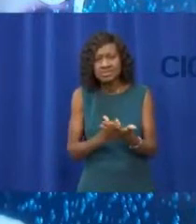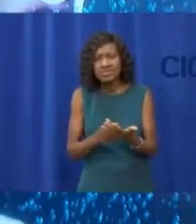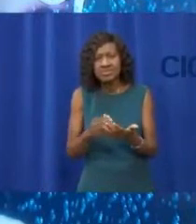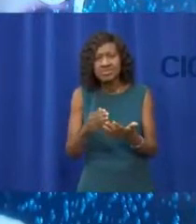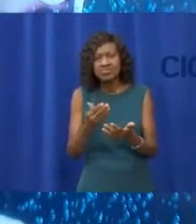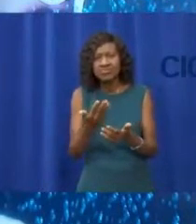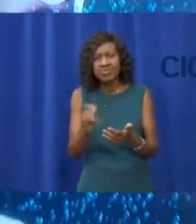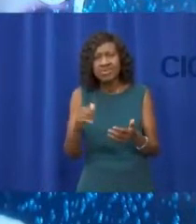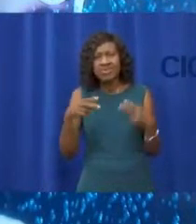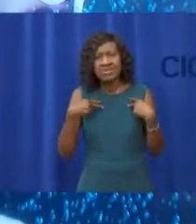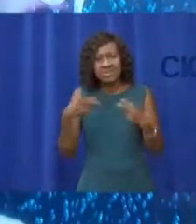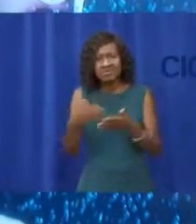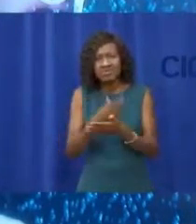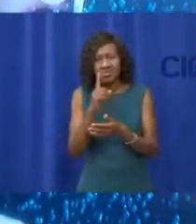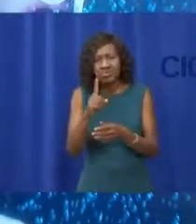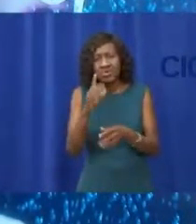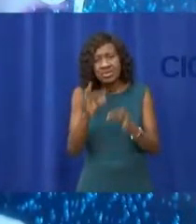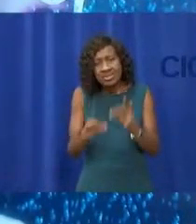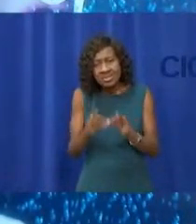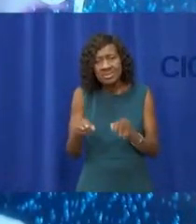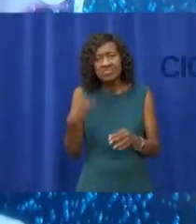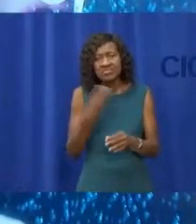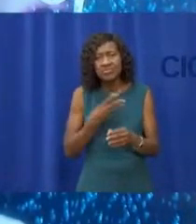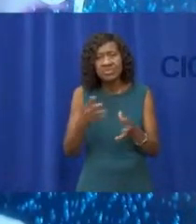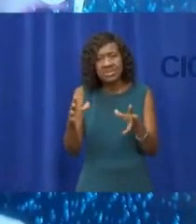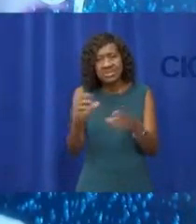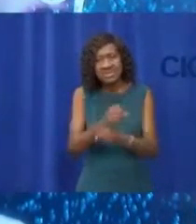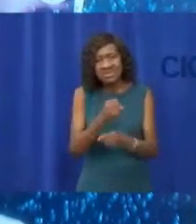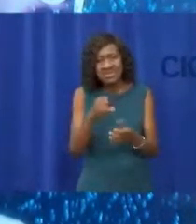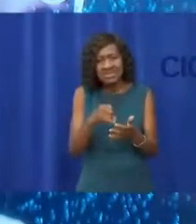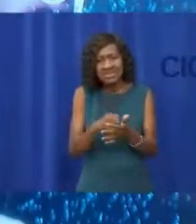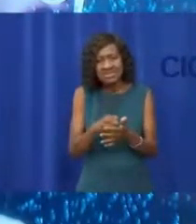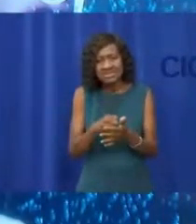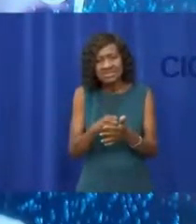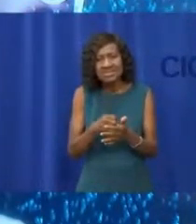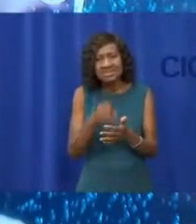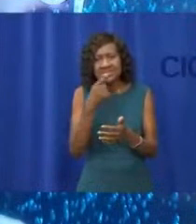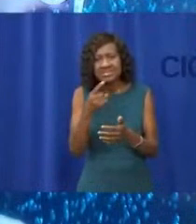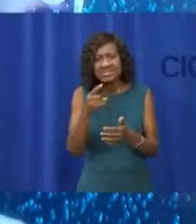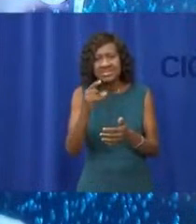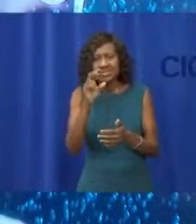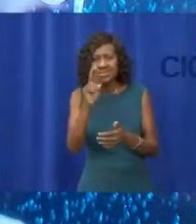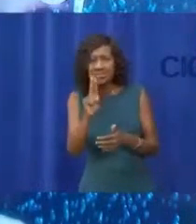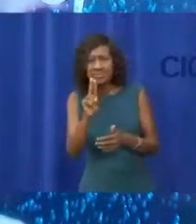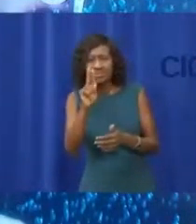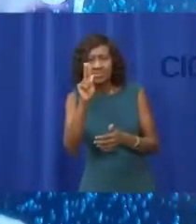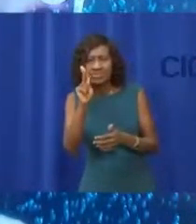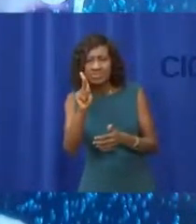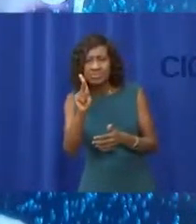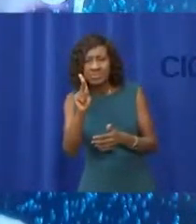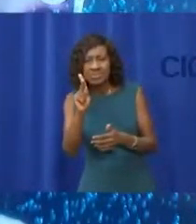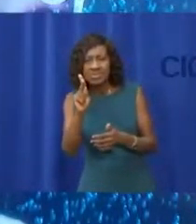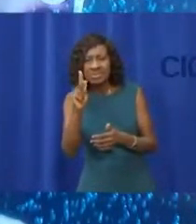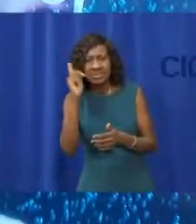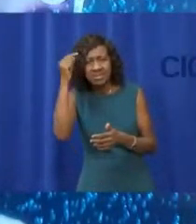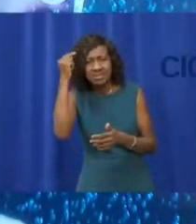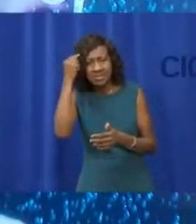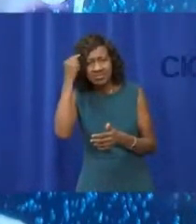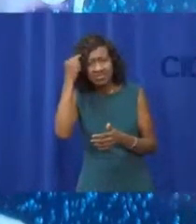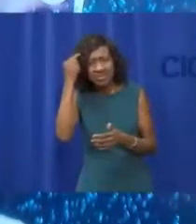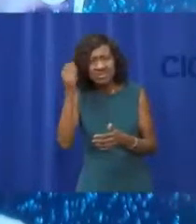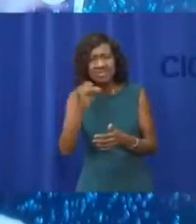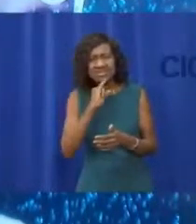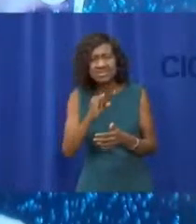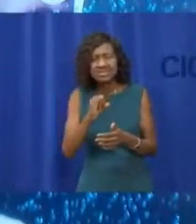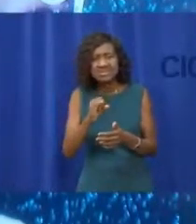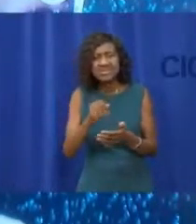get our hands on them, we are eager to get our hands on them. But I know, for example, the UK government has put an order in for, I think, 3.5 million of them, but hasn't got any yet.